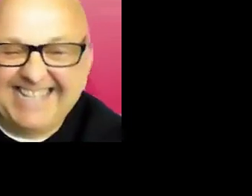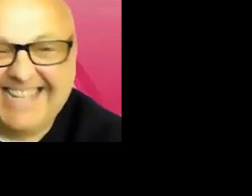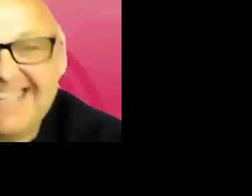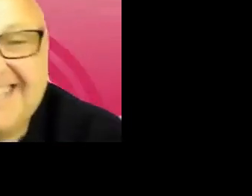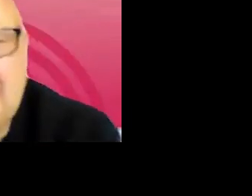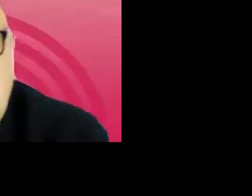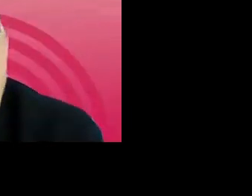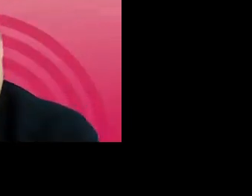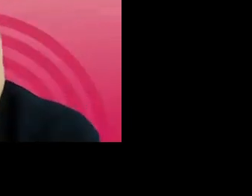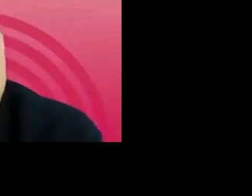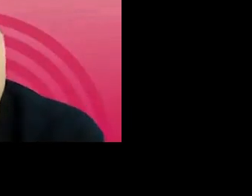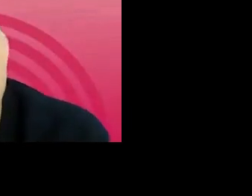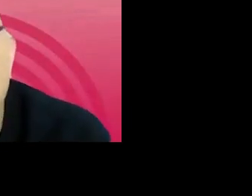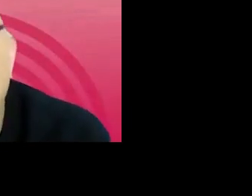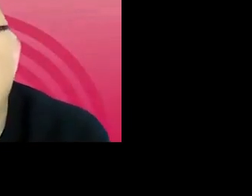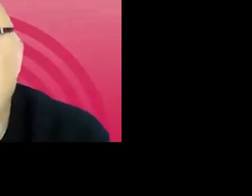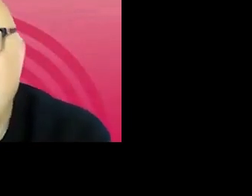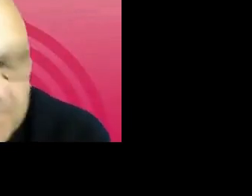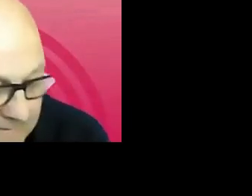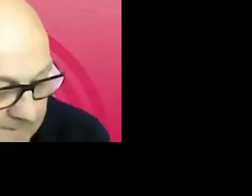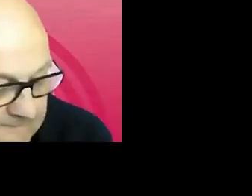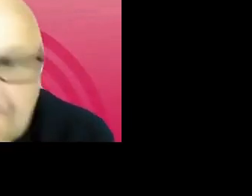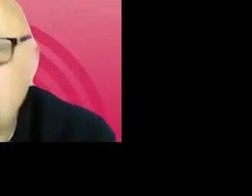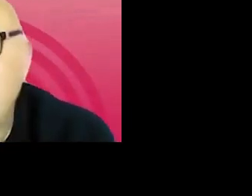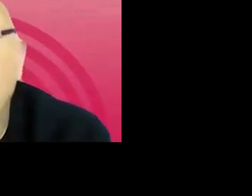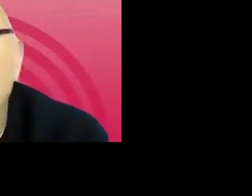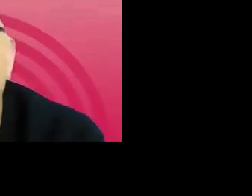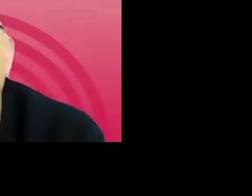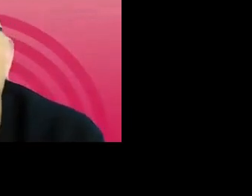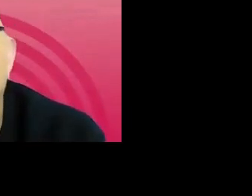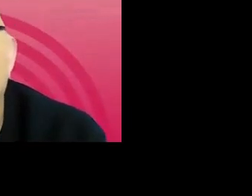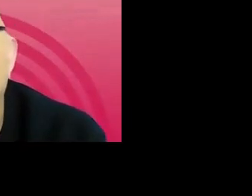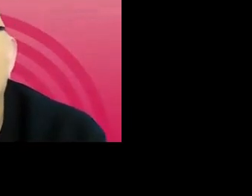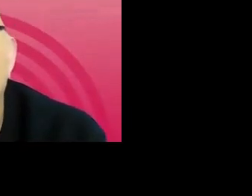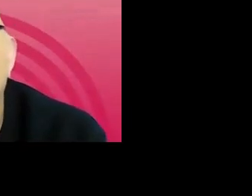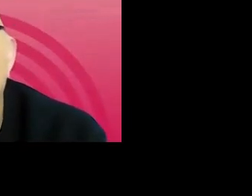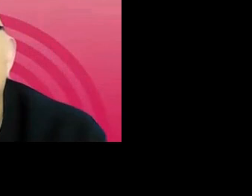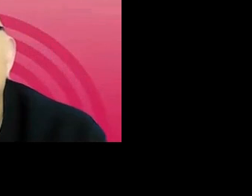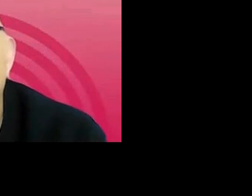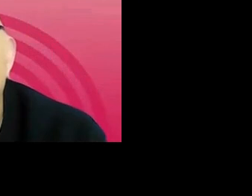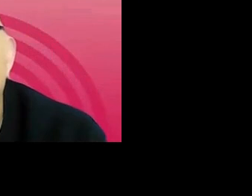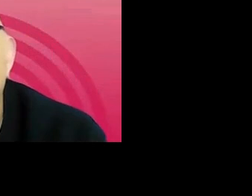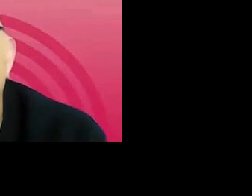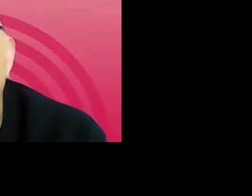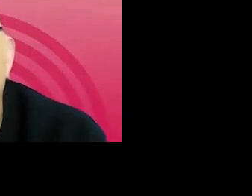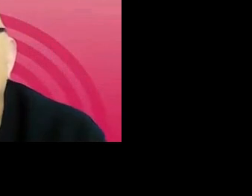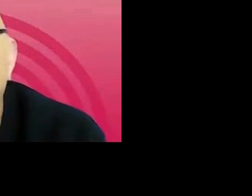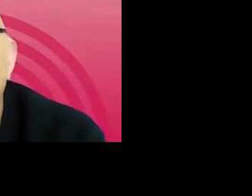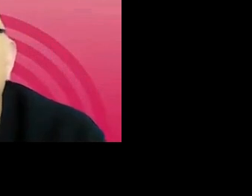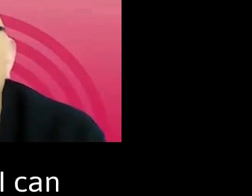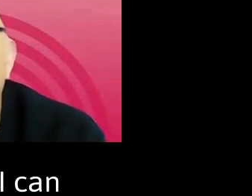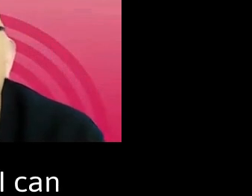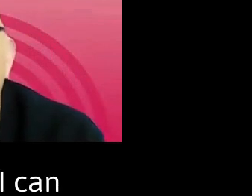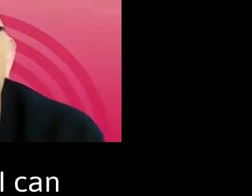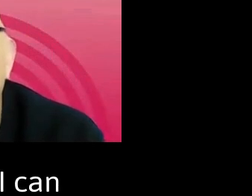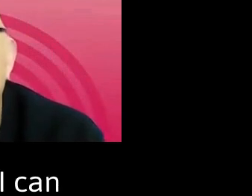And Tommy, I want to give the last few words to you, and I hope we've all lived up to your expectations.